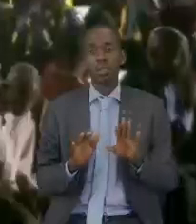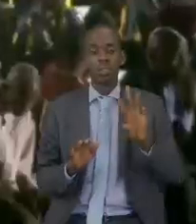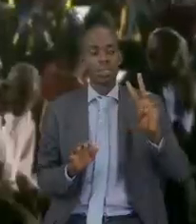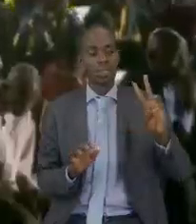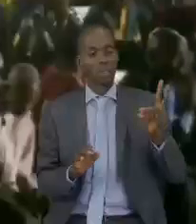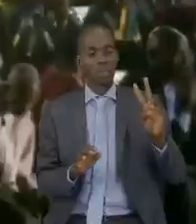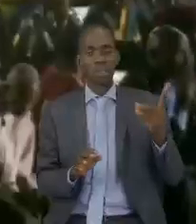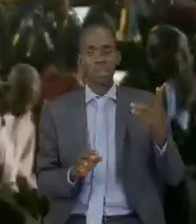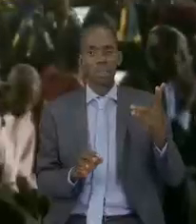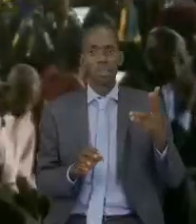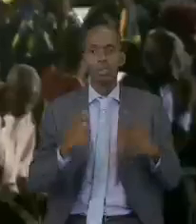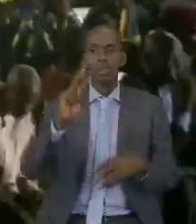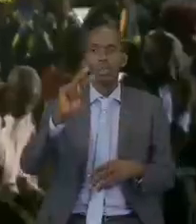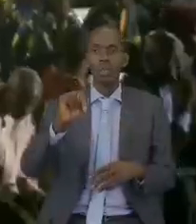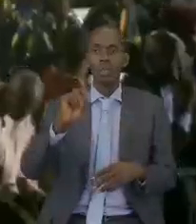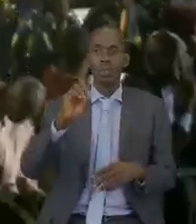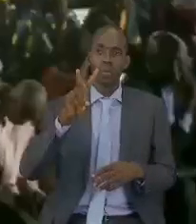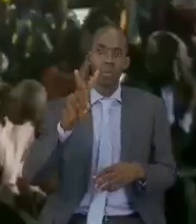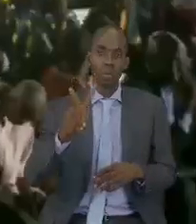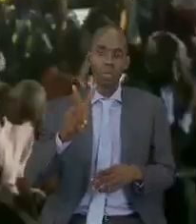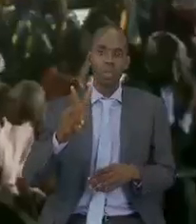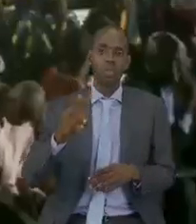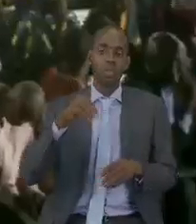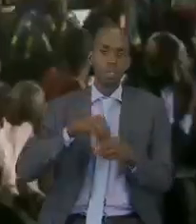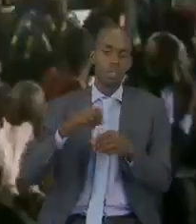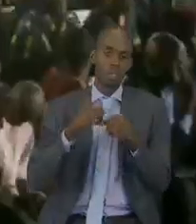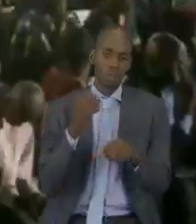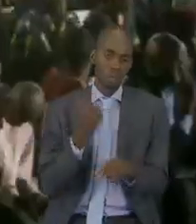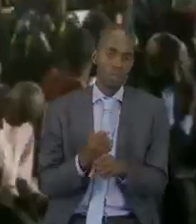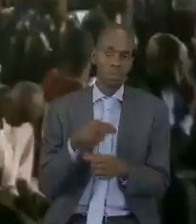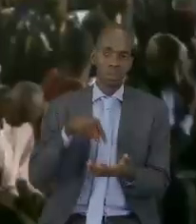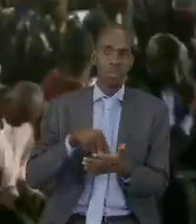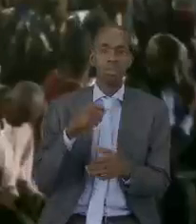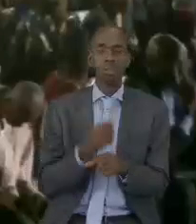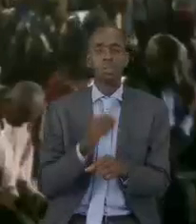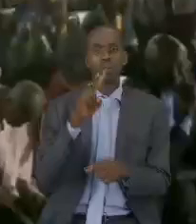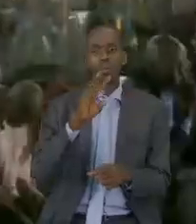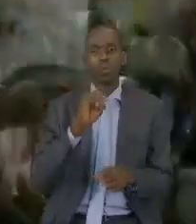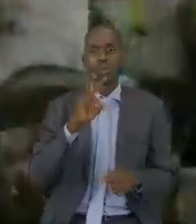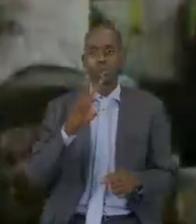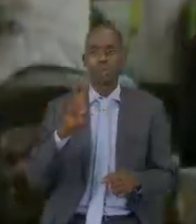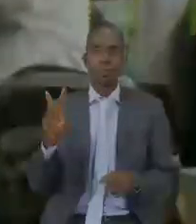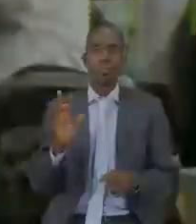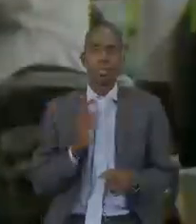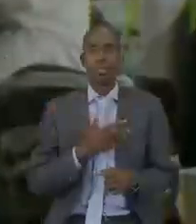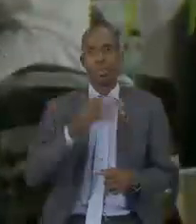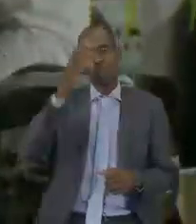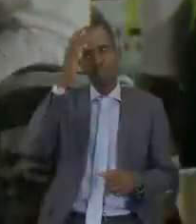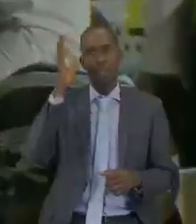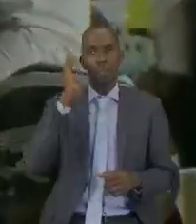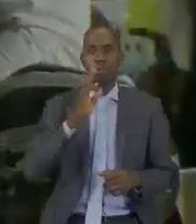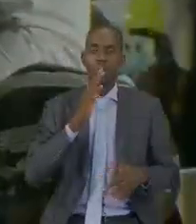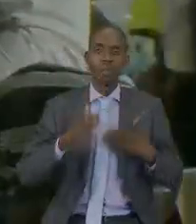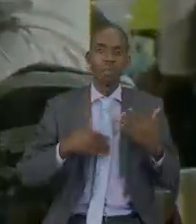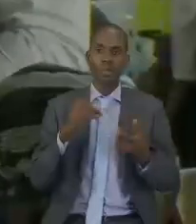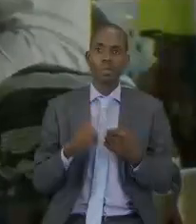it will be communicated to you. Our pastor will be delighted to have you join this special banquet. God